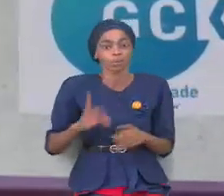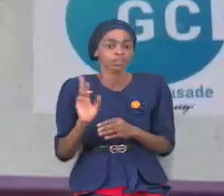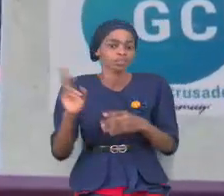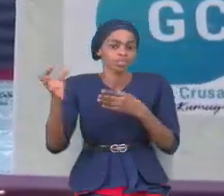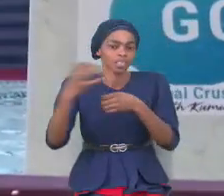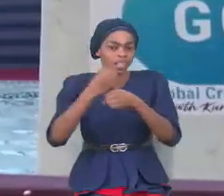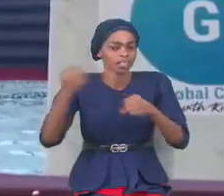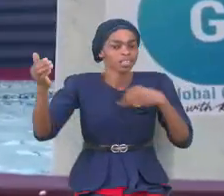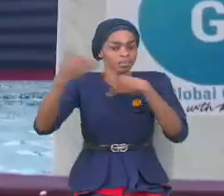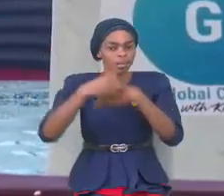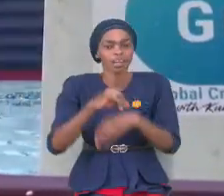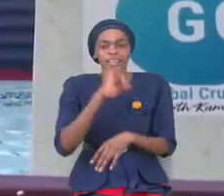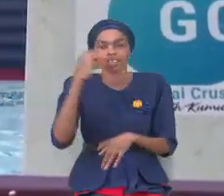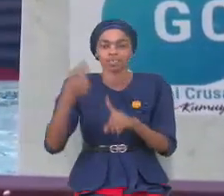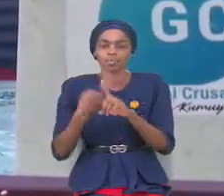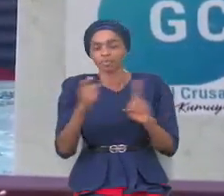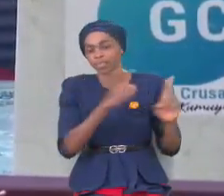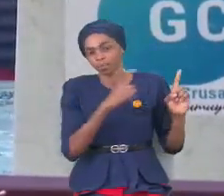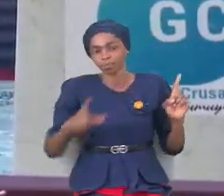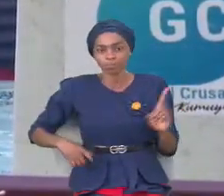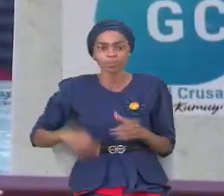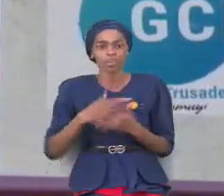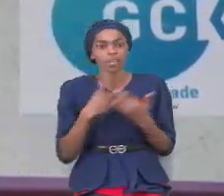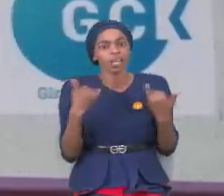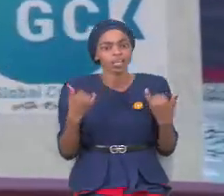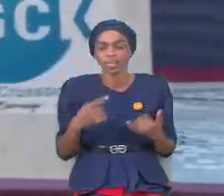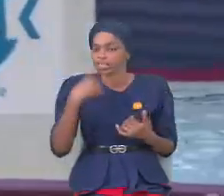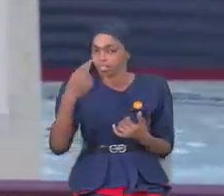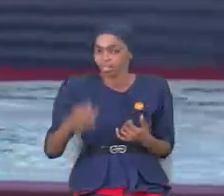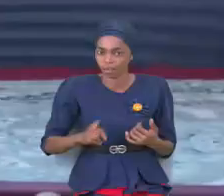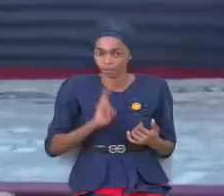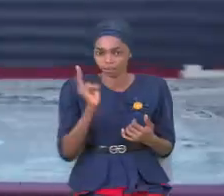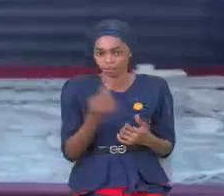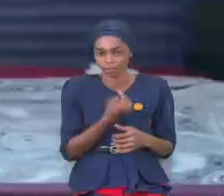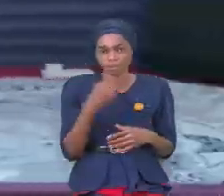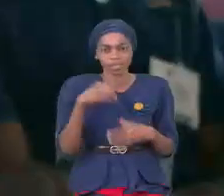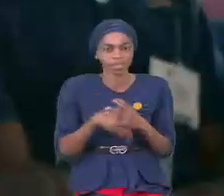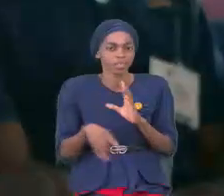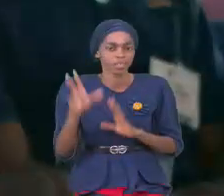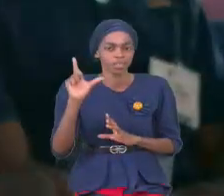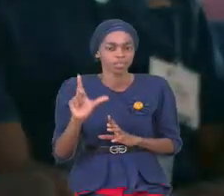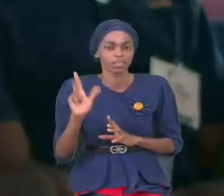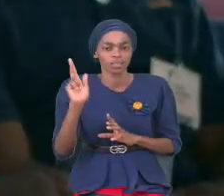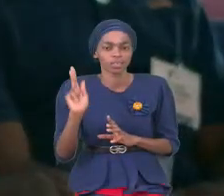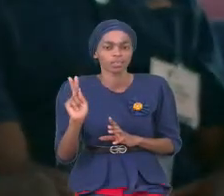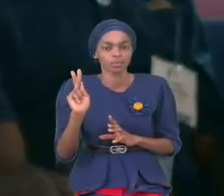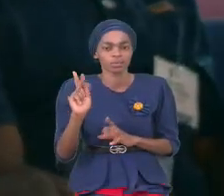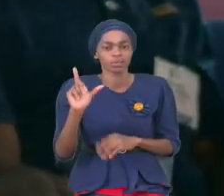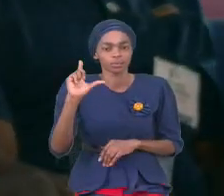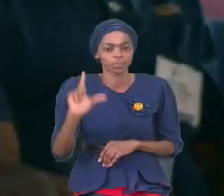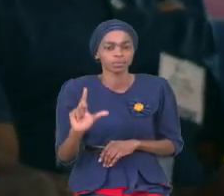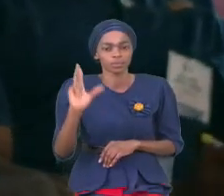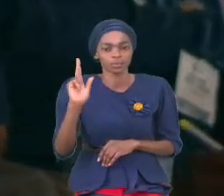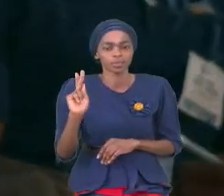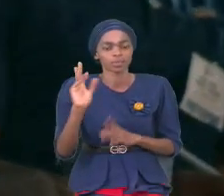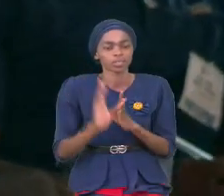is of the Lord. And then he tells us in Luke chapter 15, reading from verse 17. Luke chapter